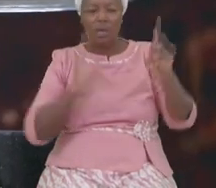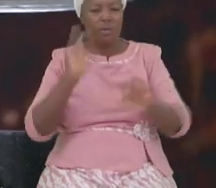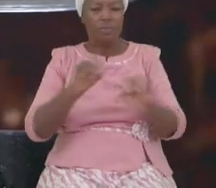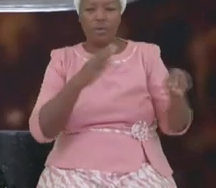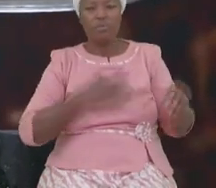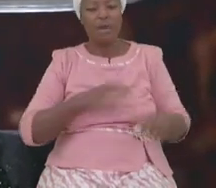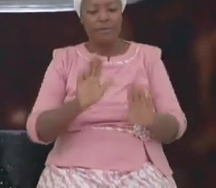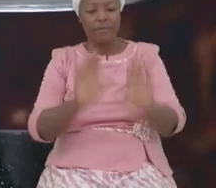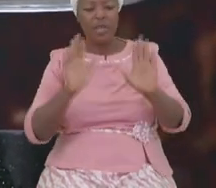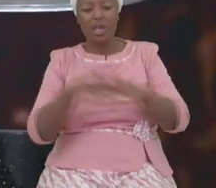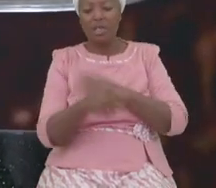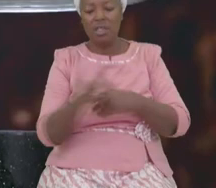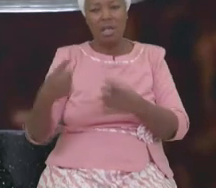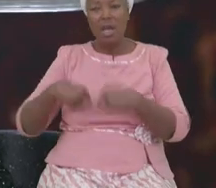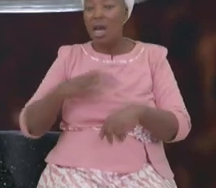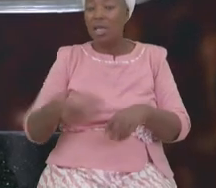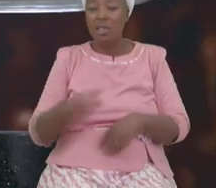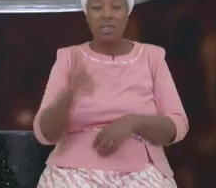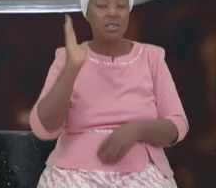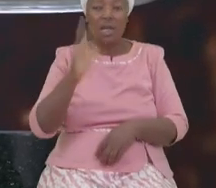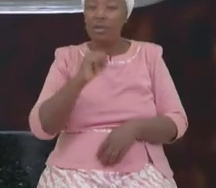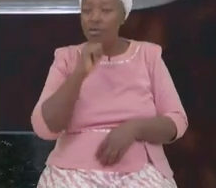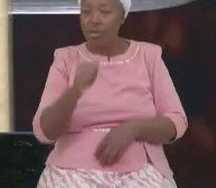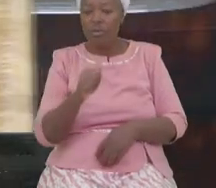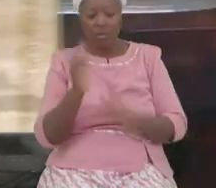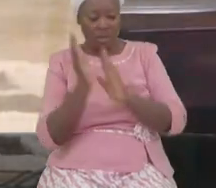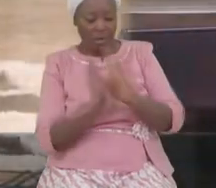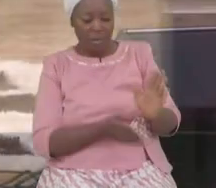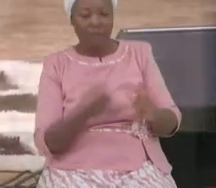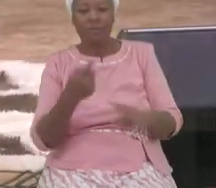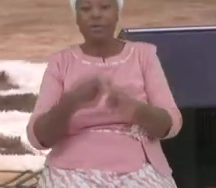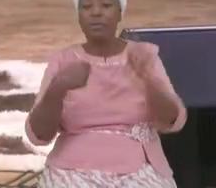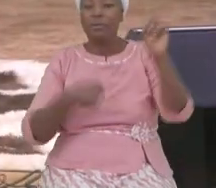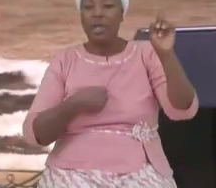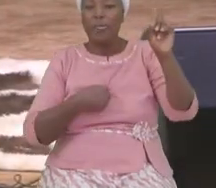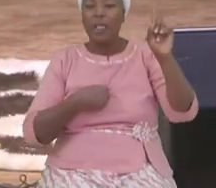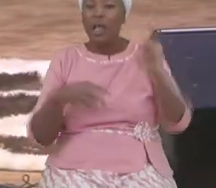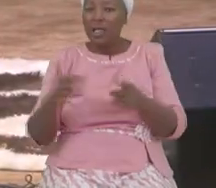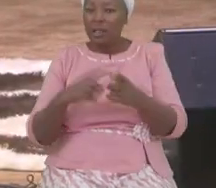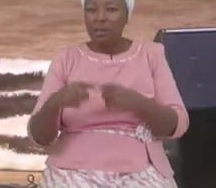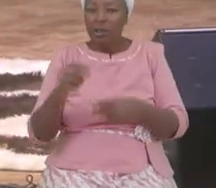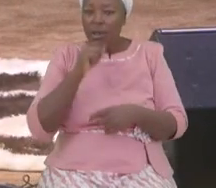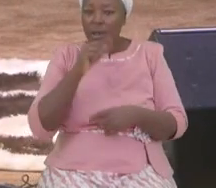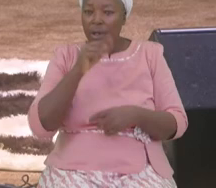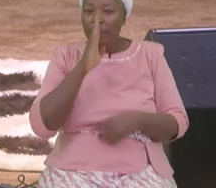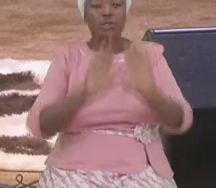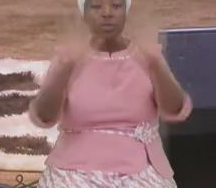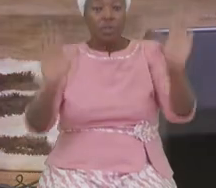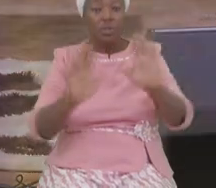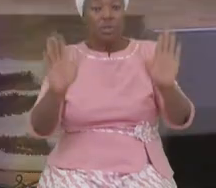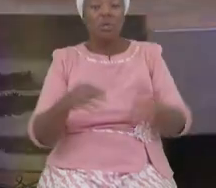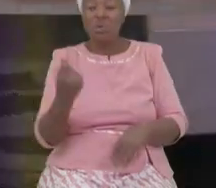their hearts, and they shall not depart from me. They'll not be Sunday